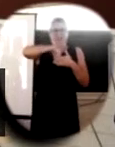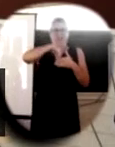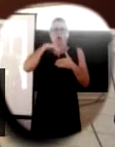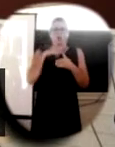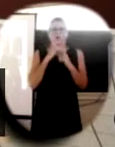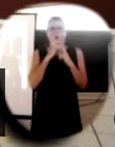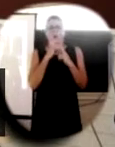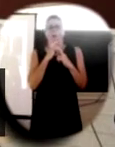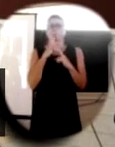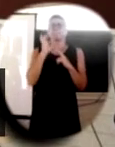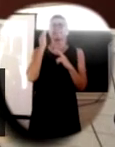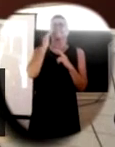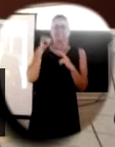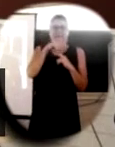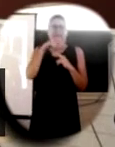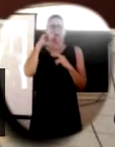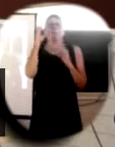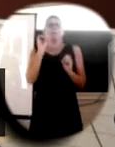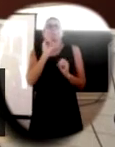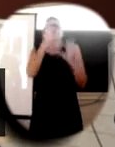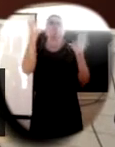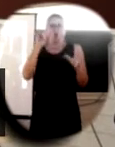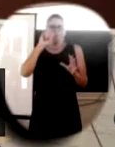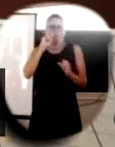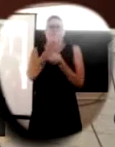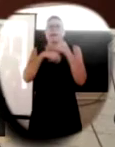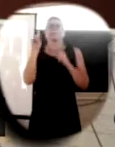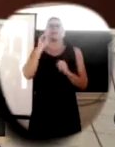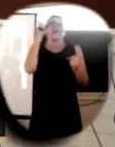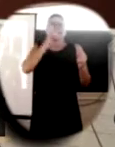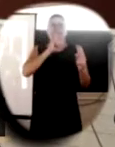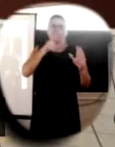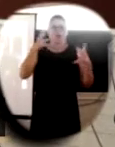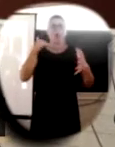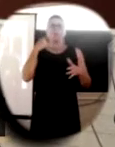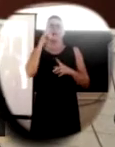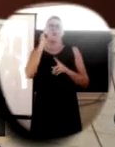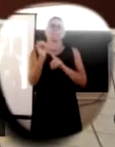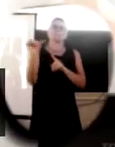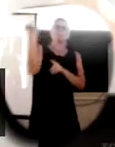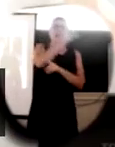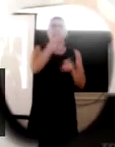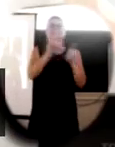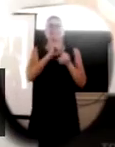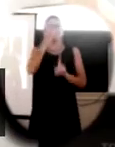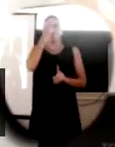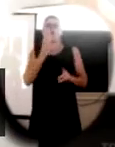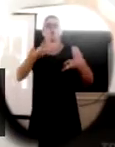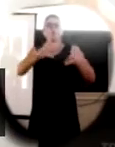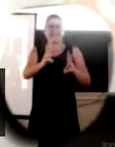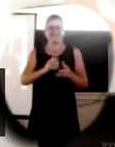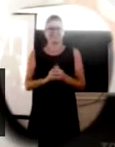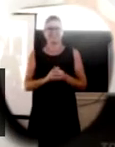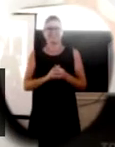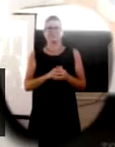an exception to the rule, and miraculously his hearing would be restored and life would return to normal. However, Joseph had